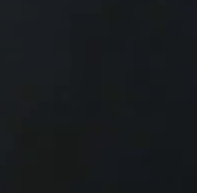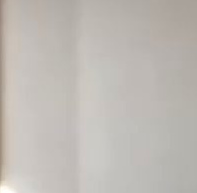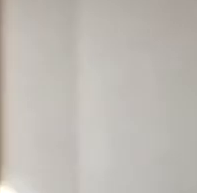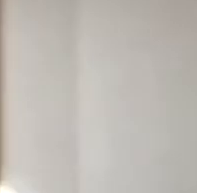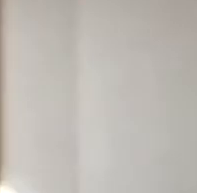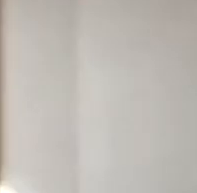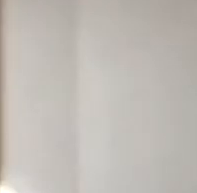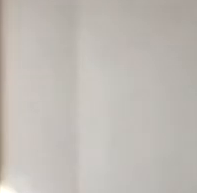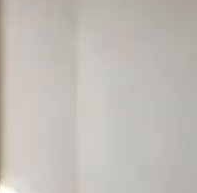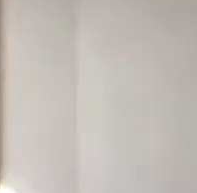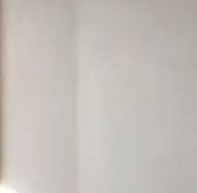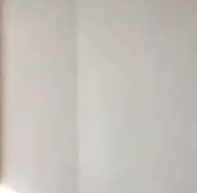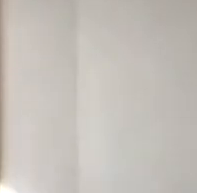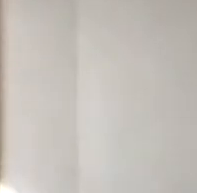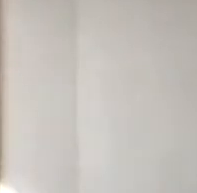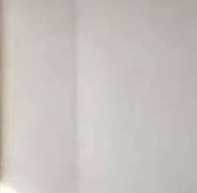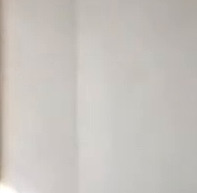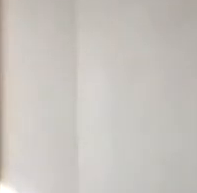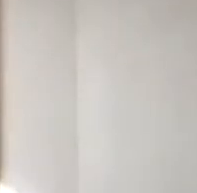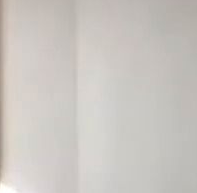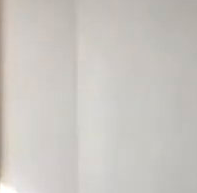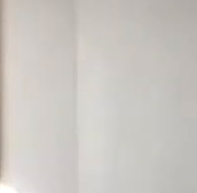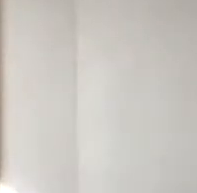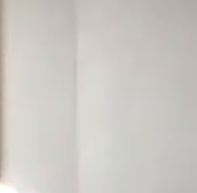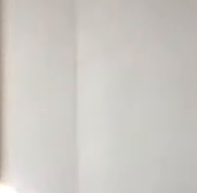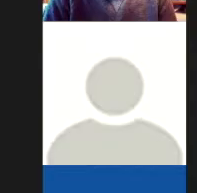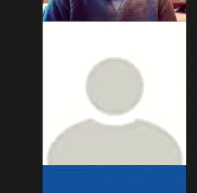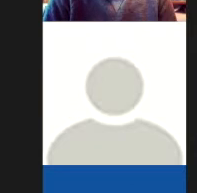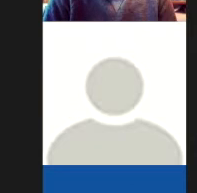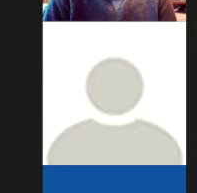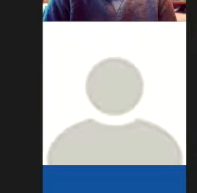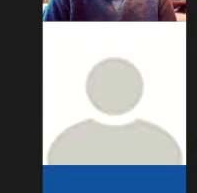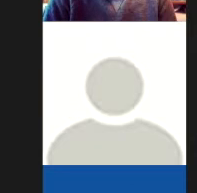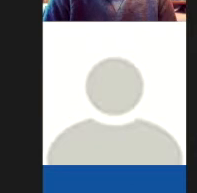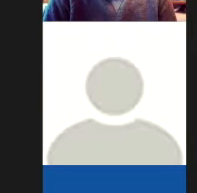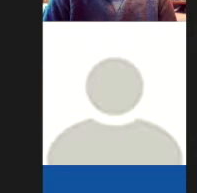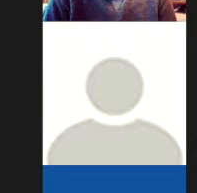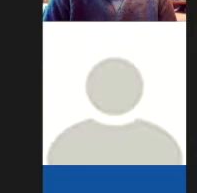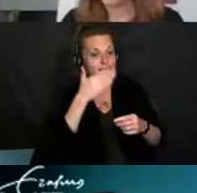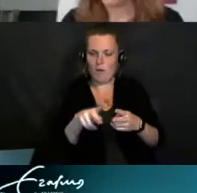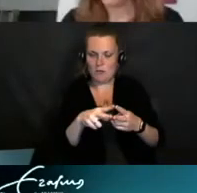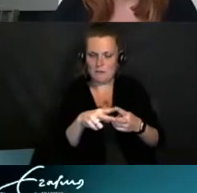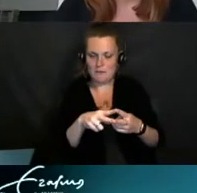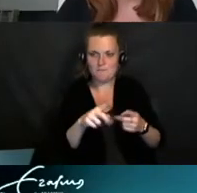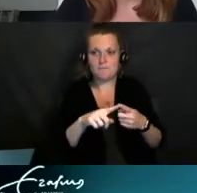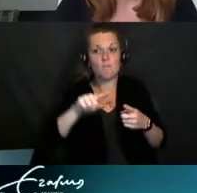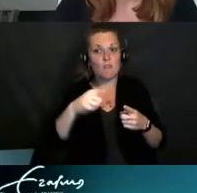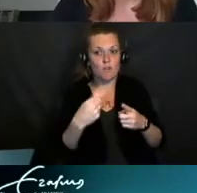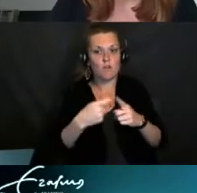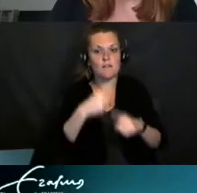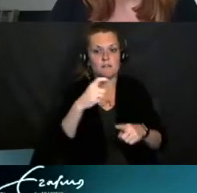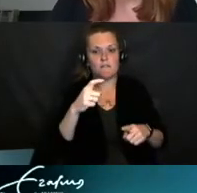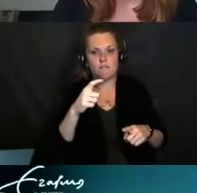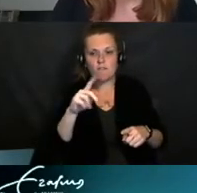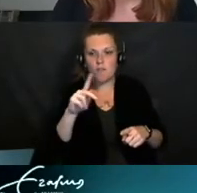Thank you very much, Amandine. Very interesting study. So we have 2 quick questions, I suppose. First one is from Christoph.